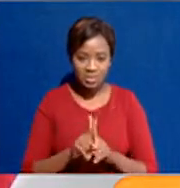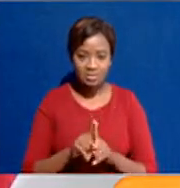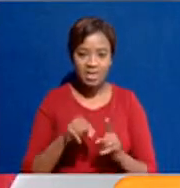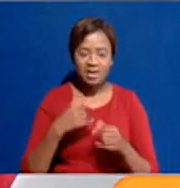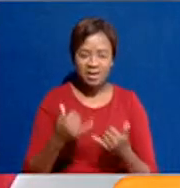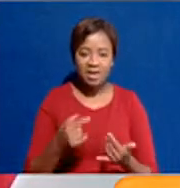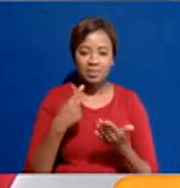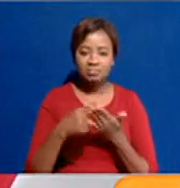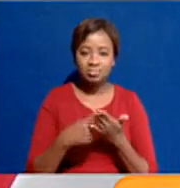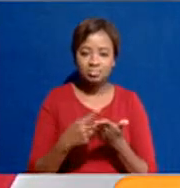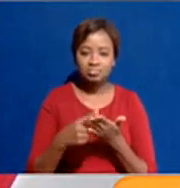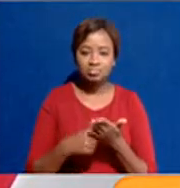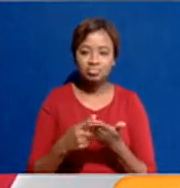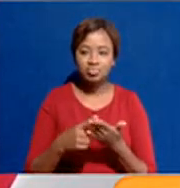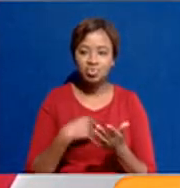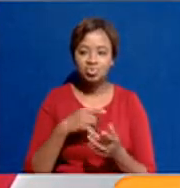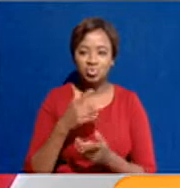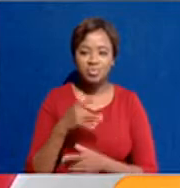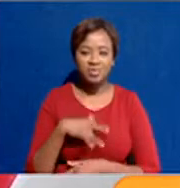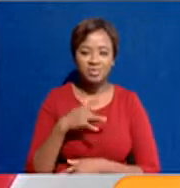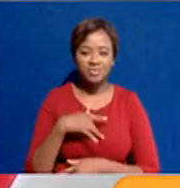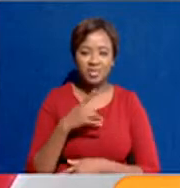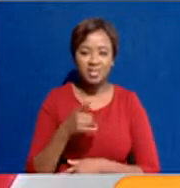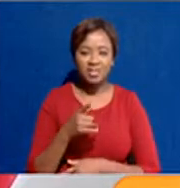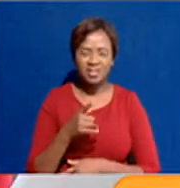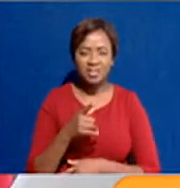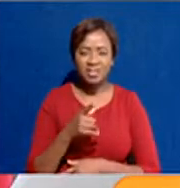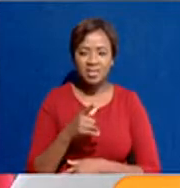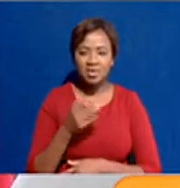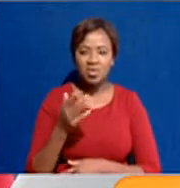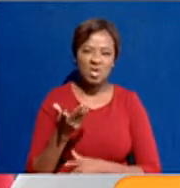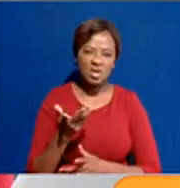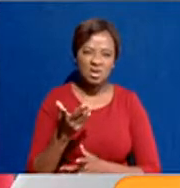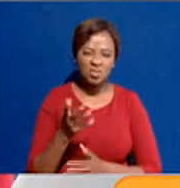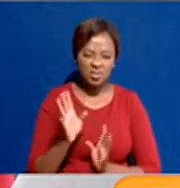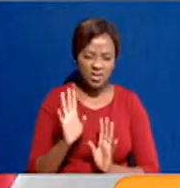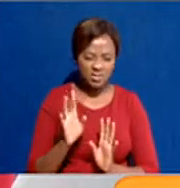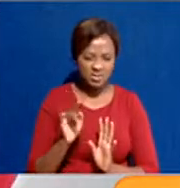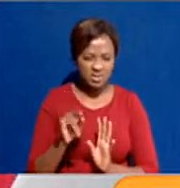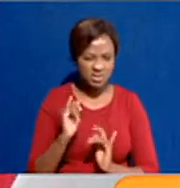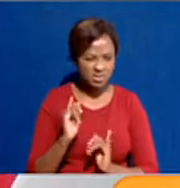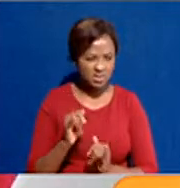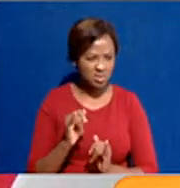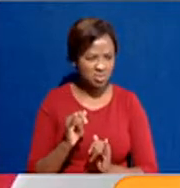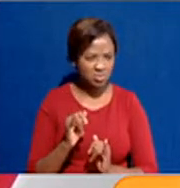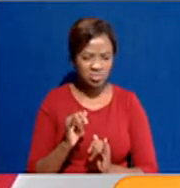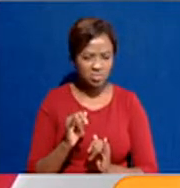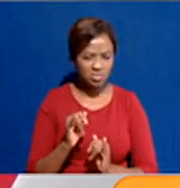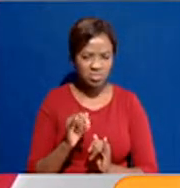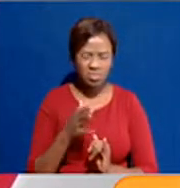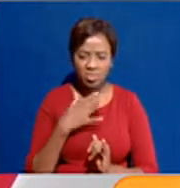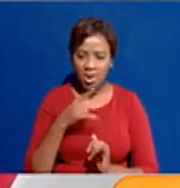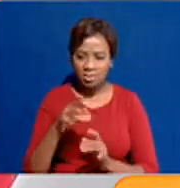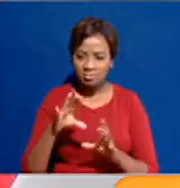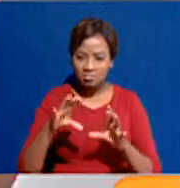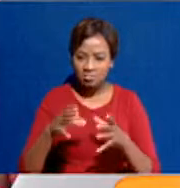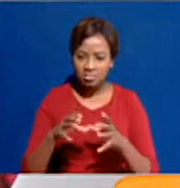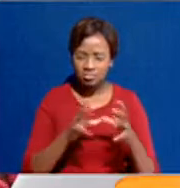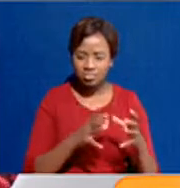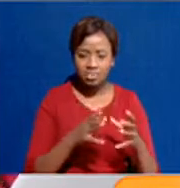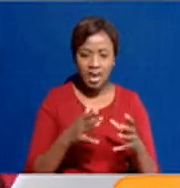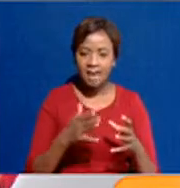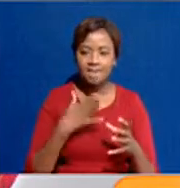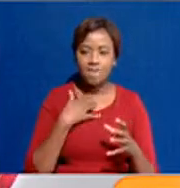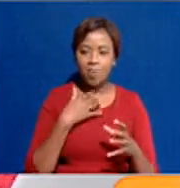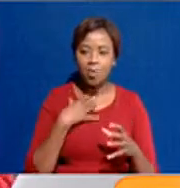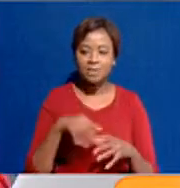the reason I guess I have deja vu is because they're trying to take us back and saying, okay, no, wait, hang on a second. We don't want the bipartisan approach. We want a